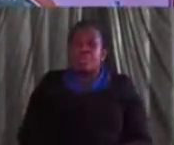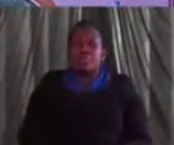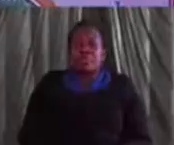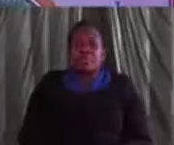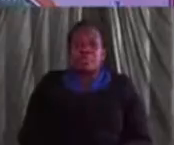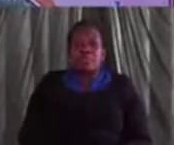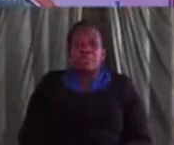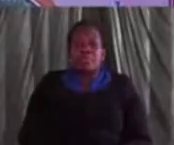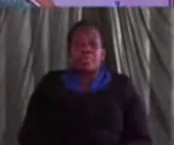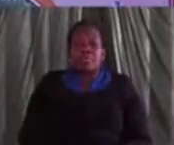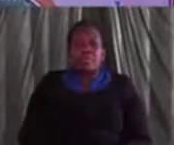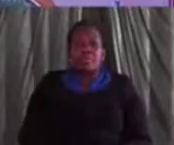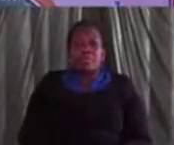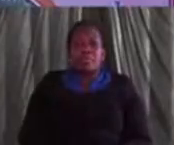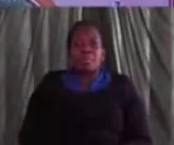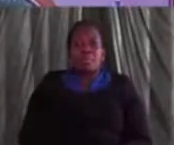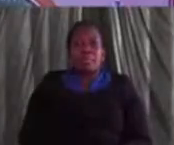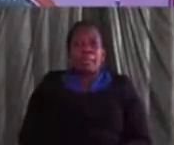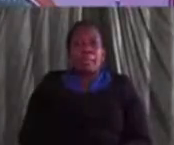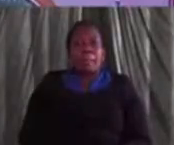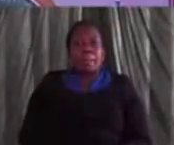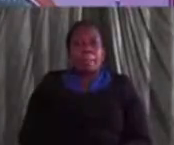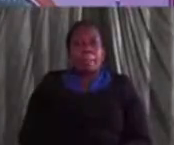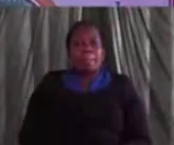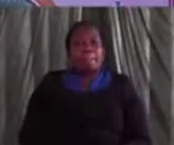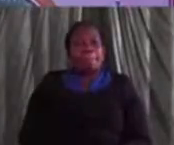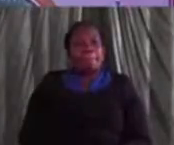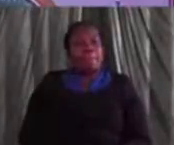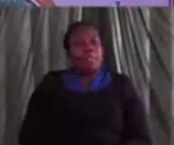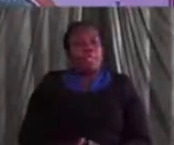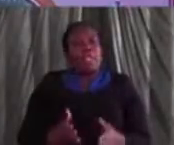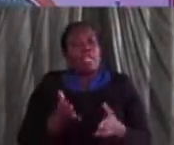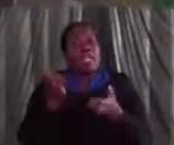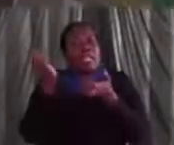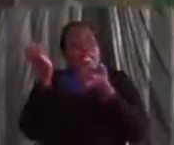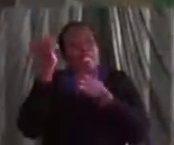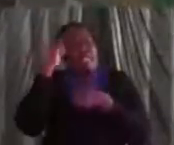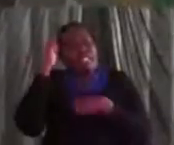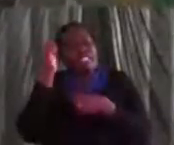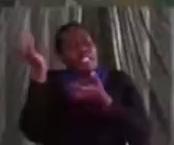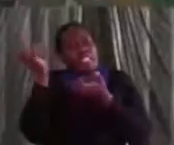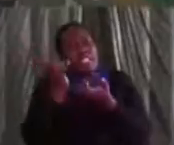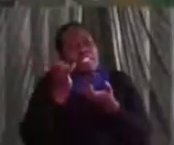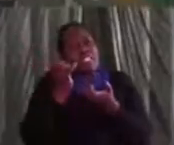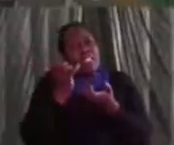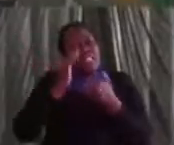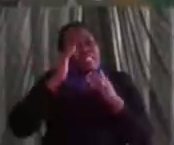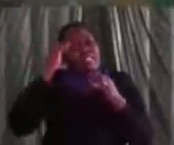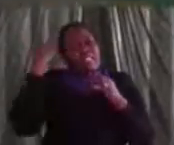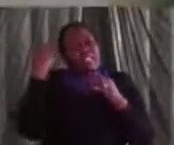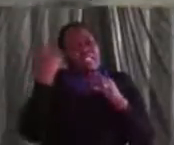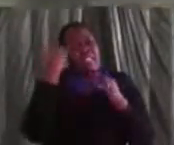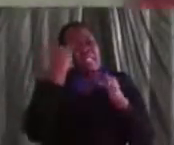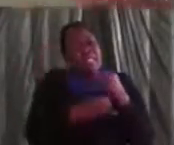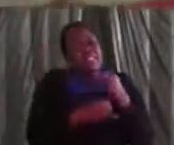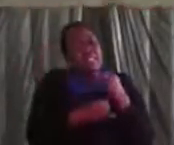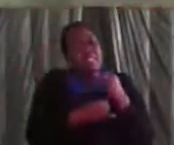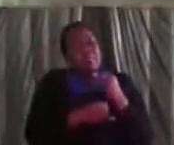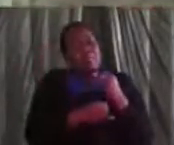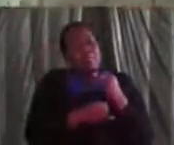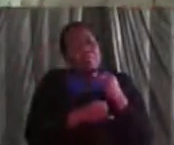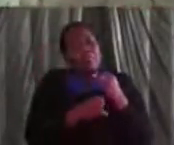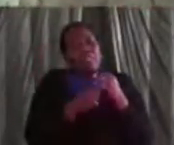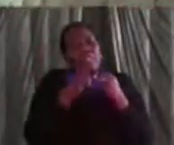many. I think it's the last one that you need, not all of them, or the latest. Okay, Judge, the